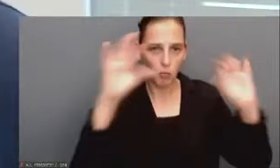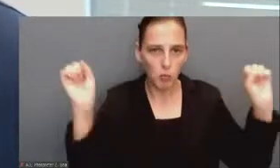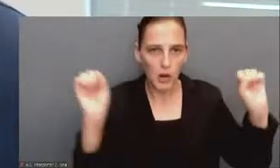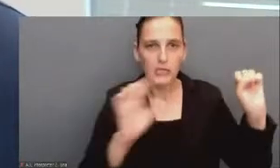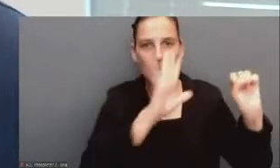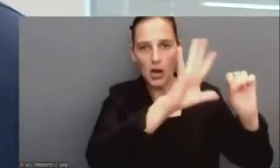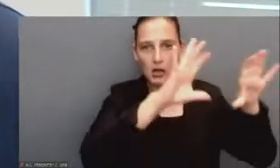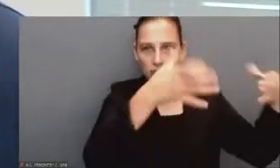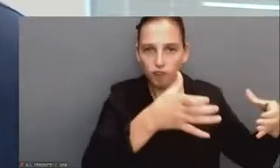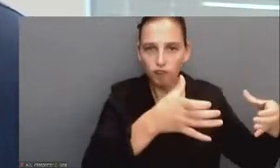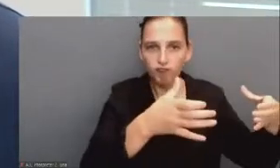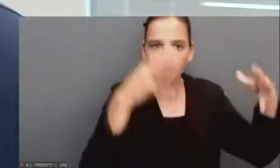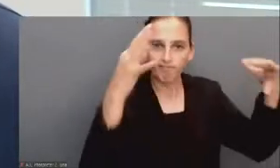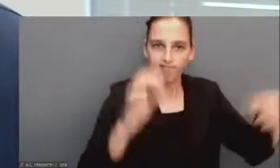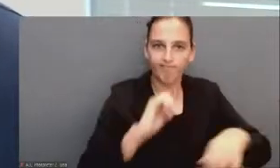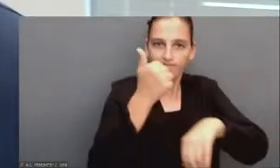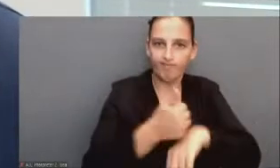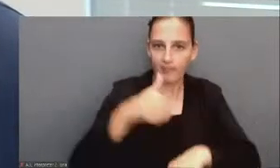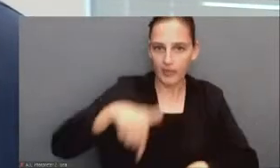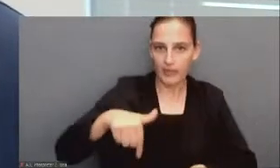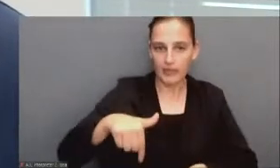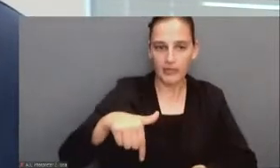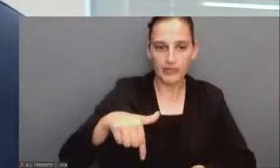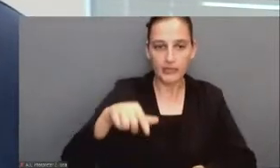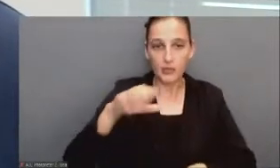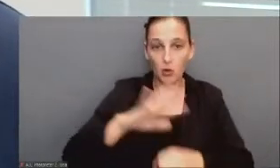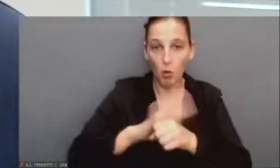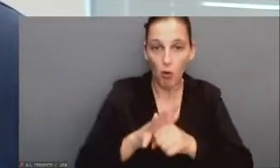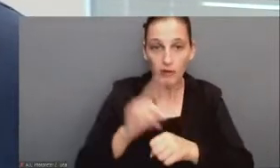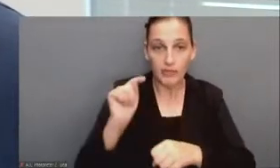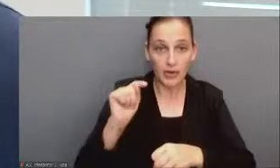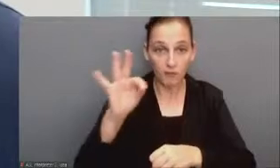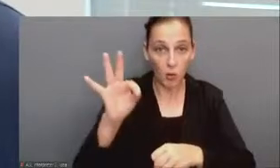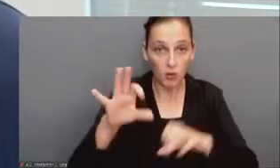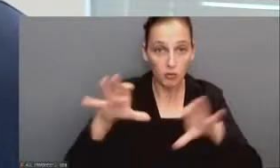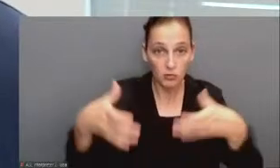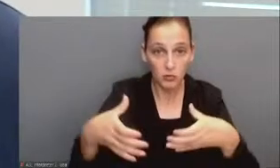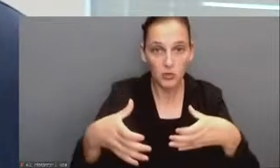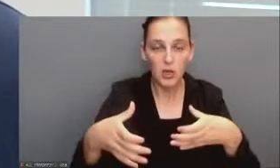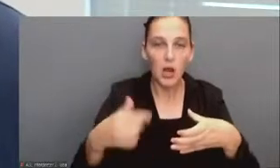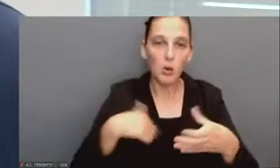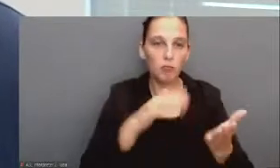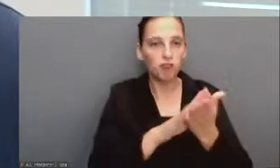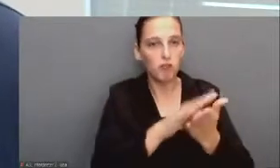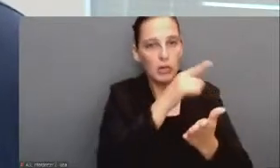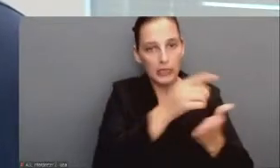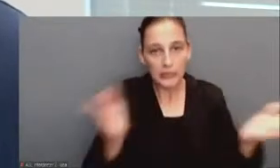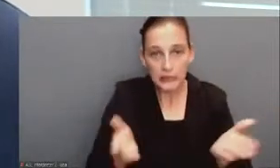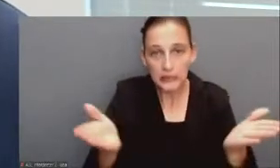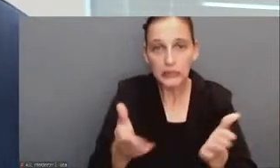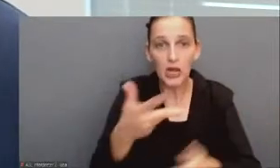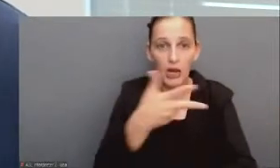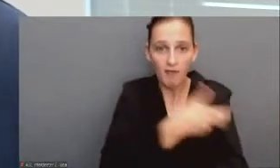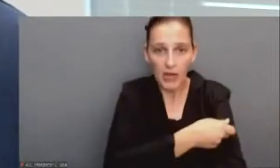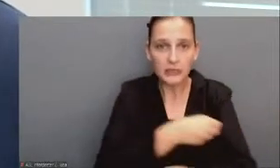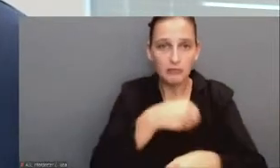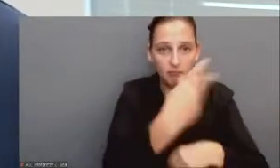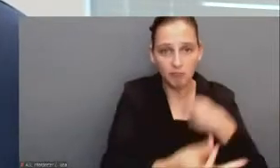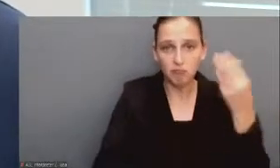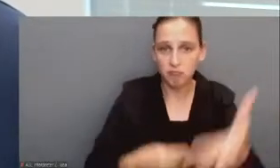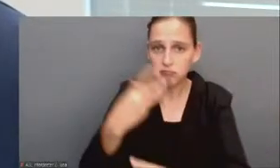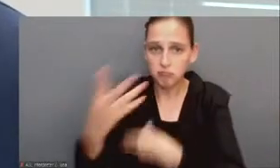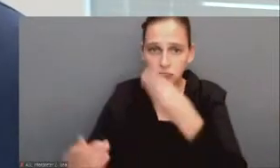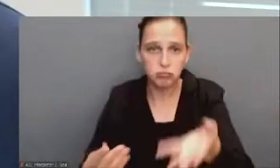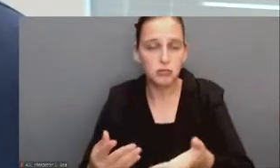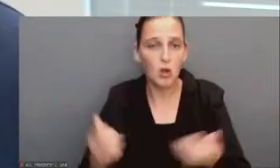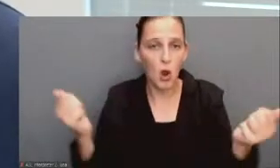Task Force, and we applaud its efforts to vaccinate all those who are eligible. We are making progress, but there is still so much